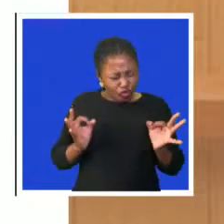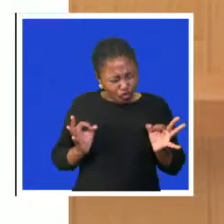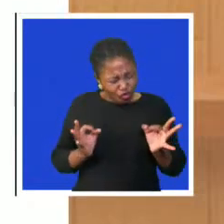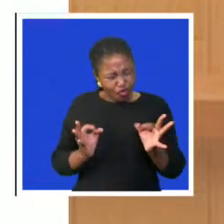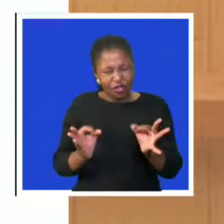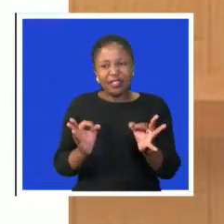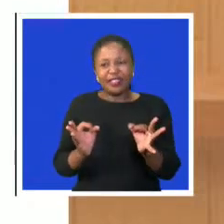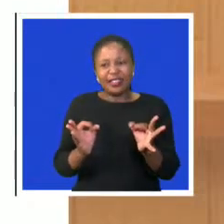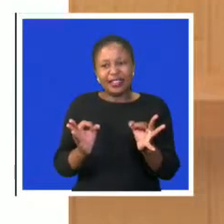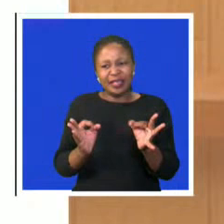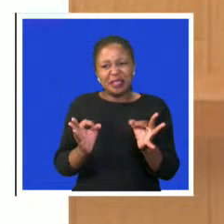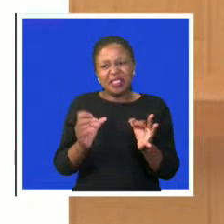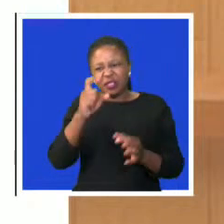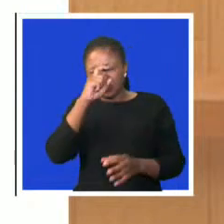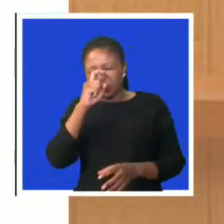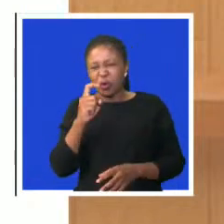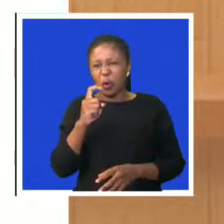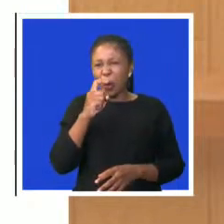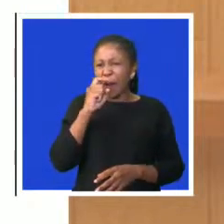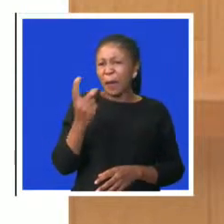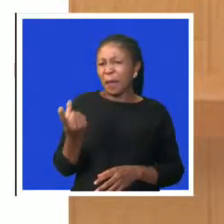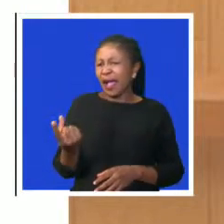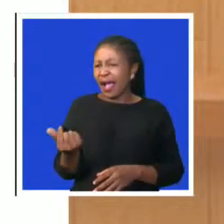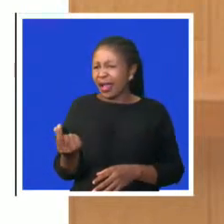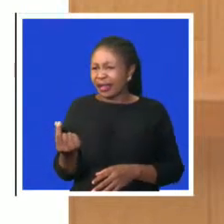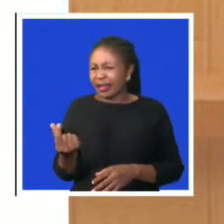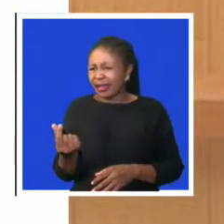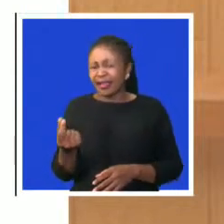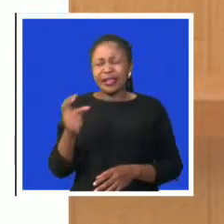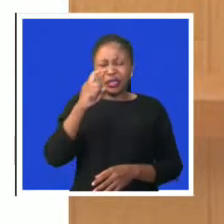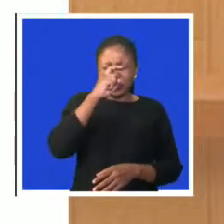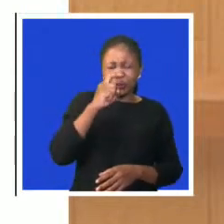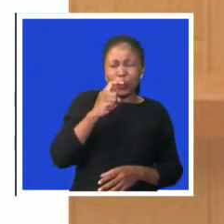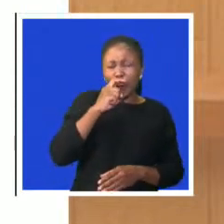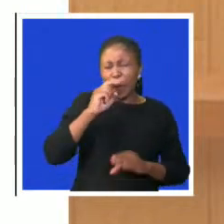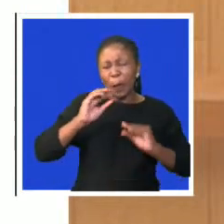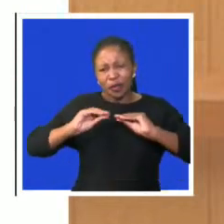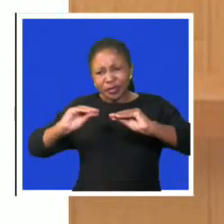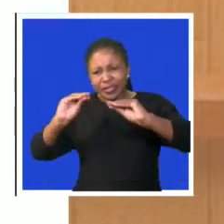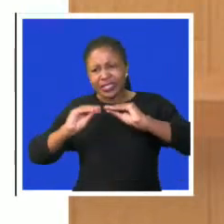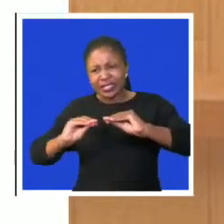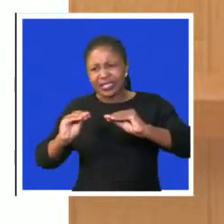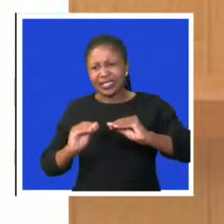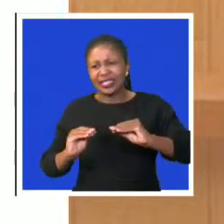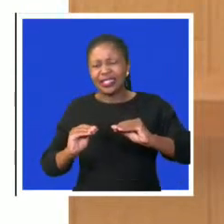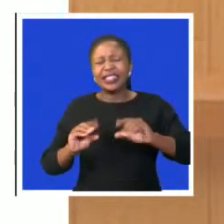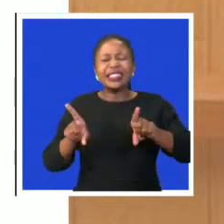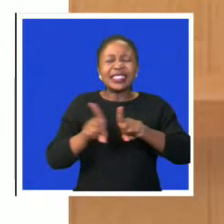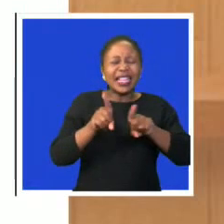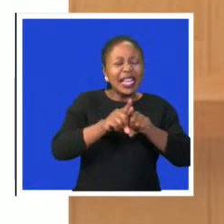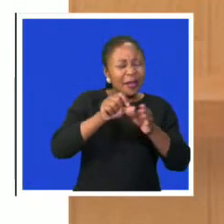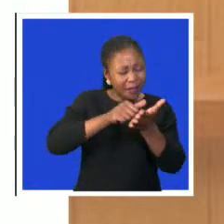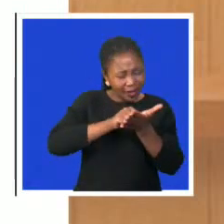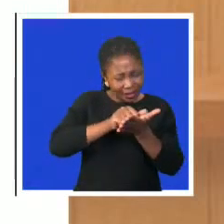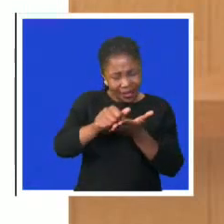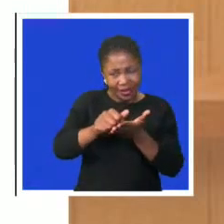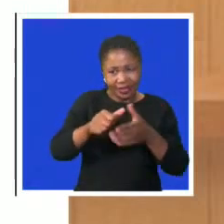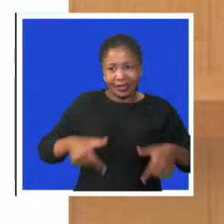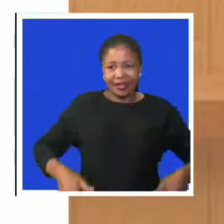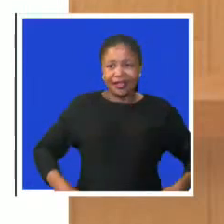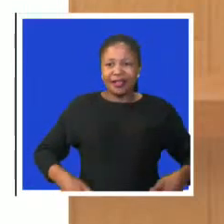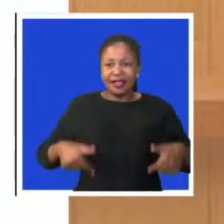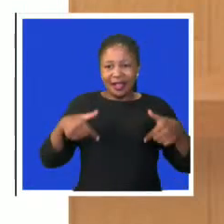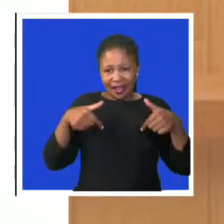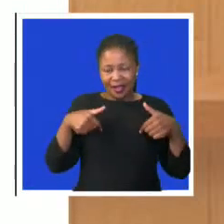influential. It was called Hellenization. Hellenization, dear learner, it is the spread of